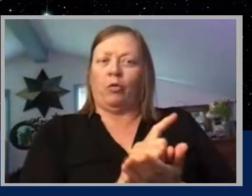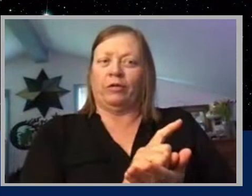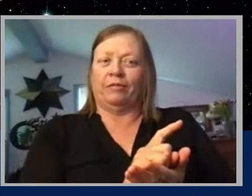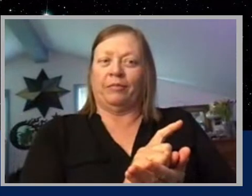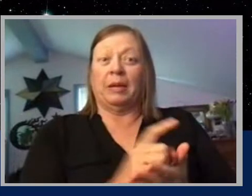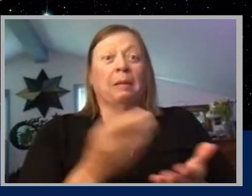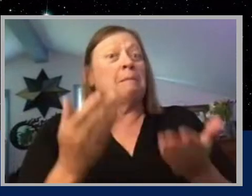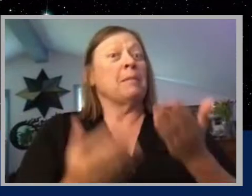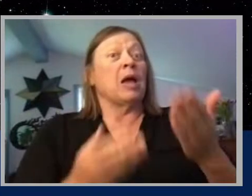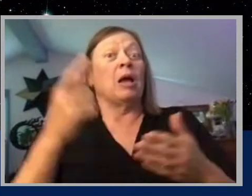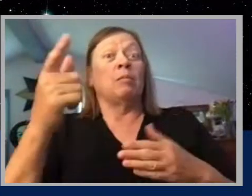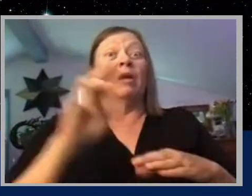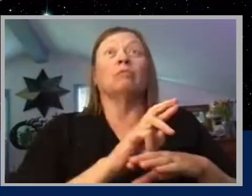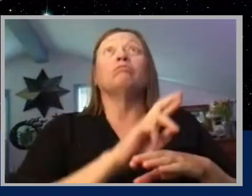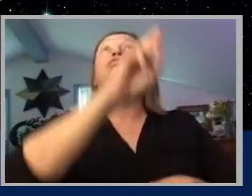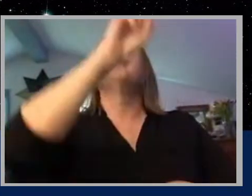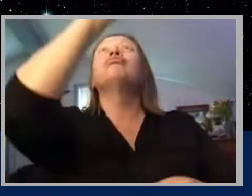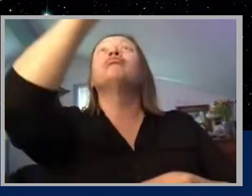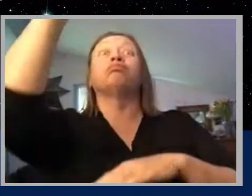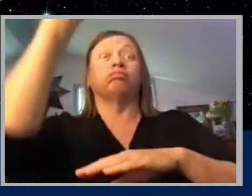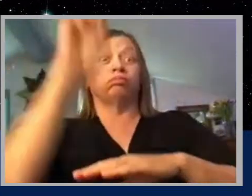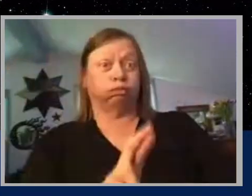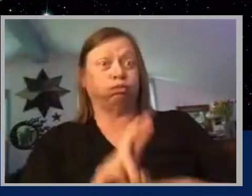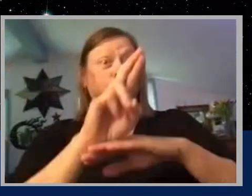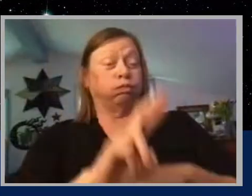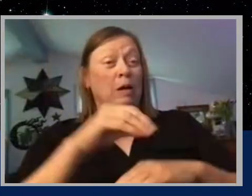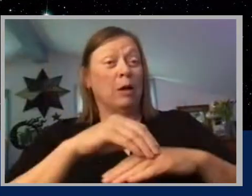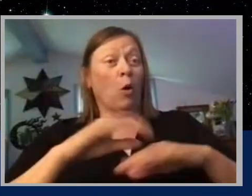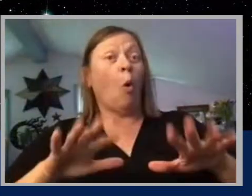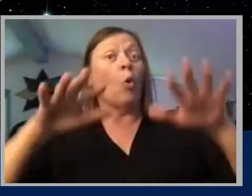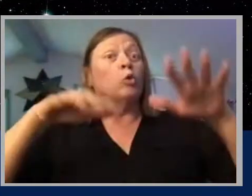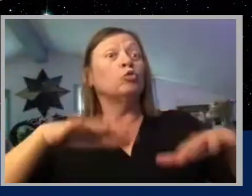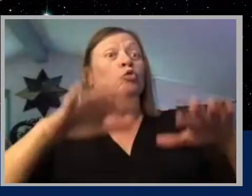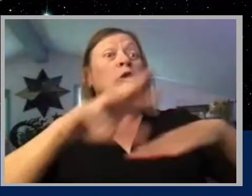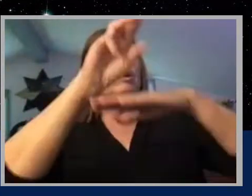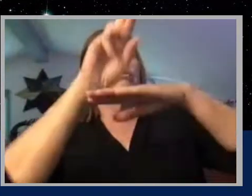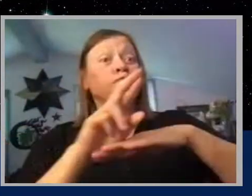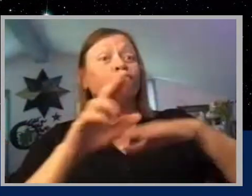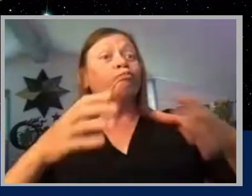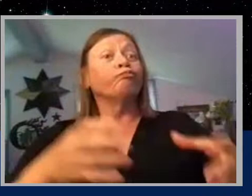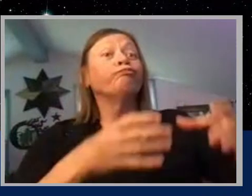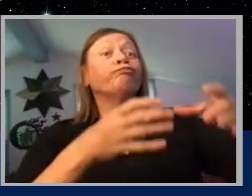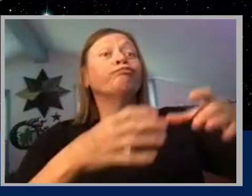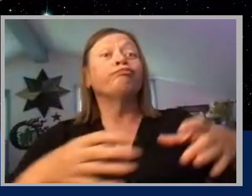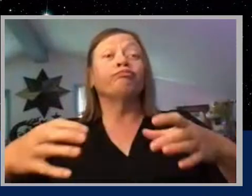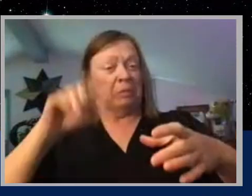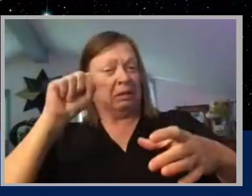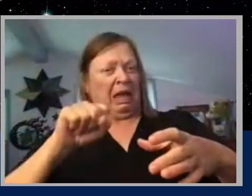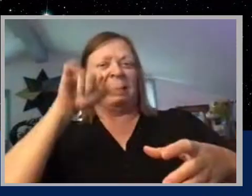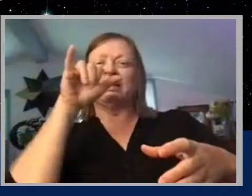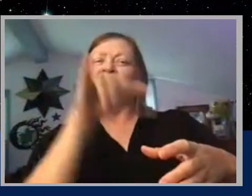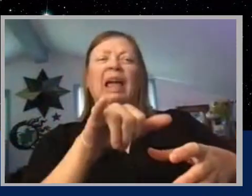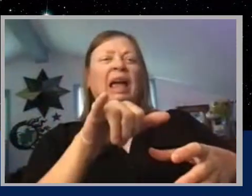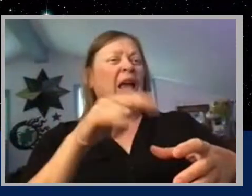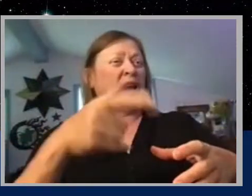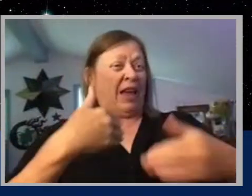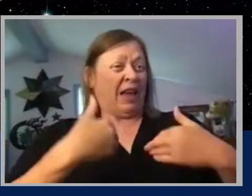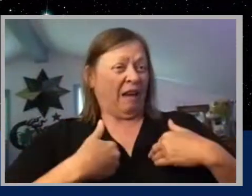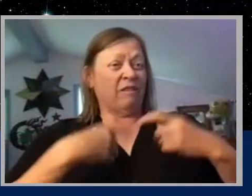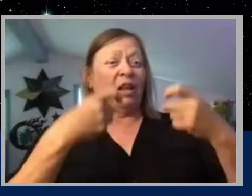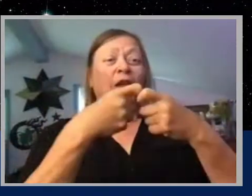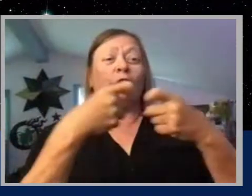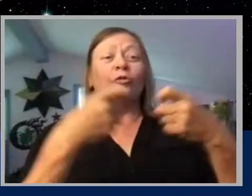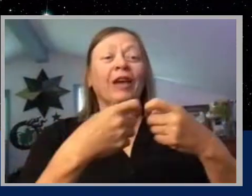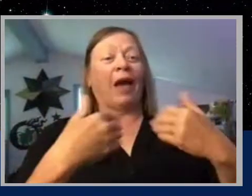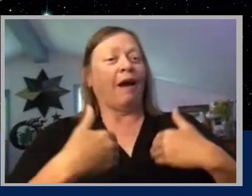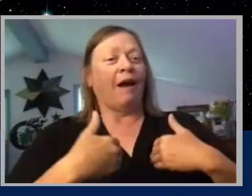just like they would in space. They have plenty of supplies to be in the capsule, can be powered up, and it can be active and transmitting